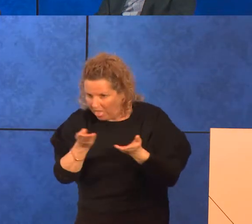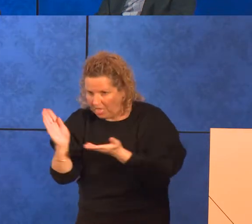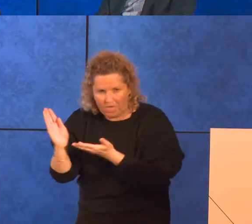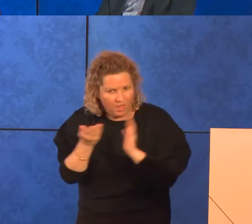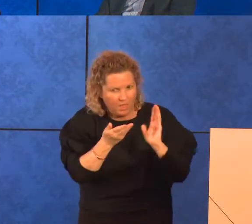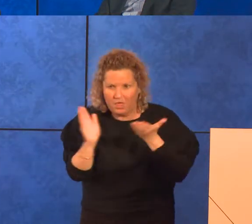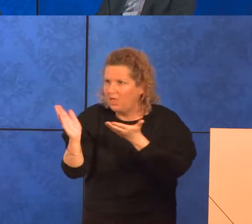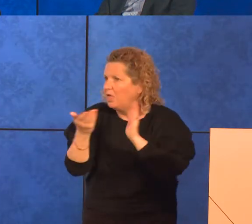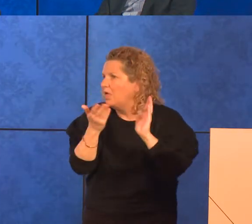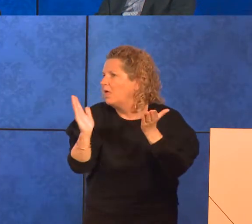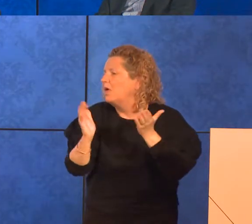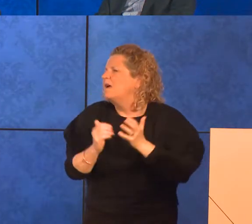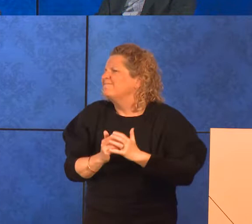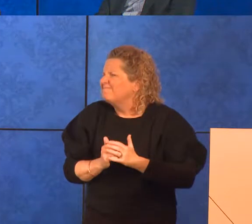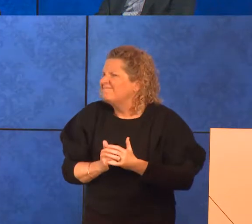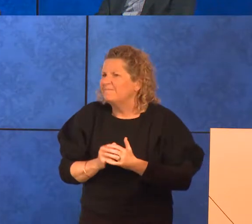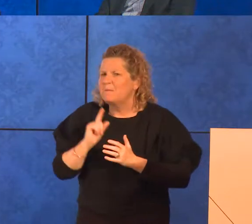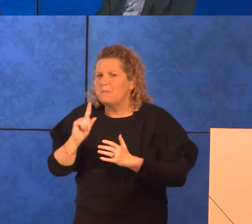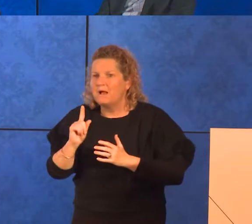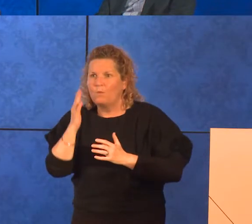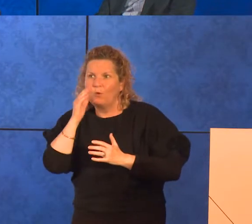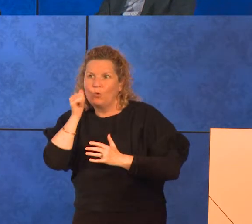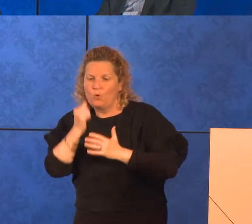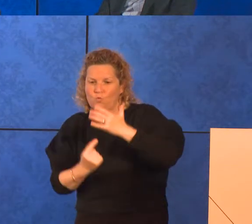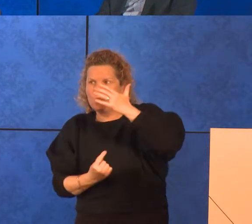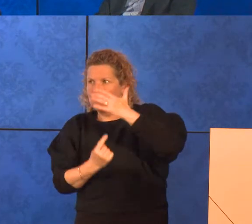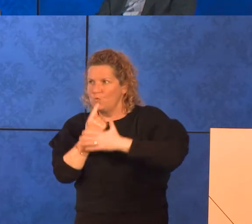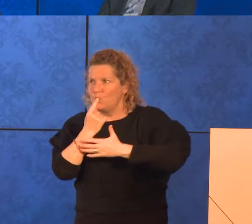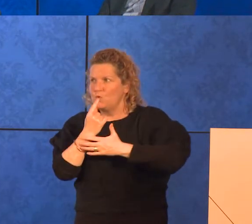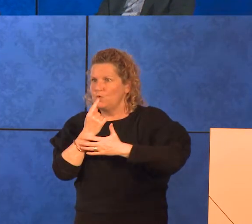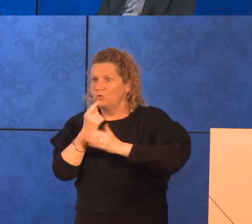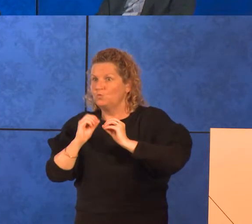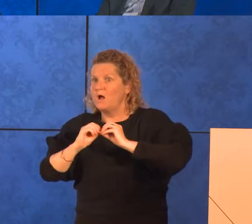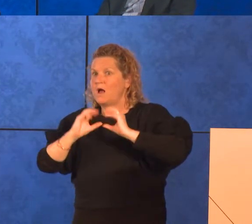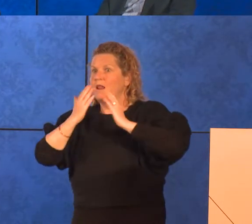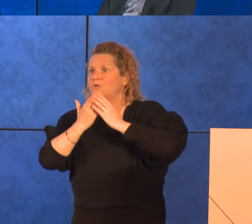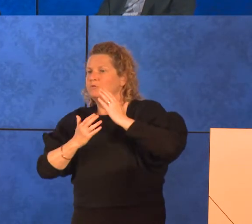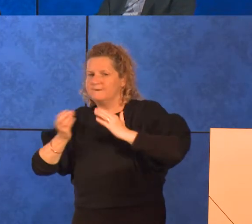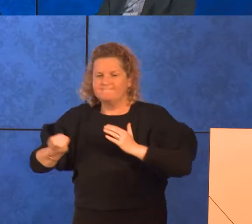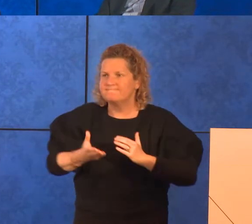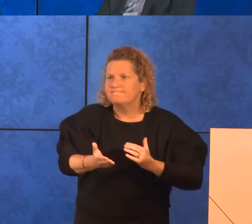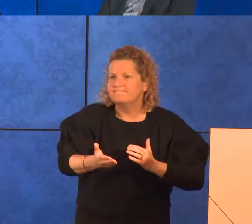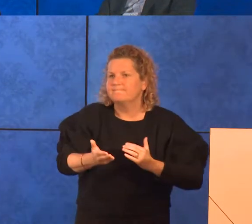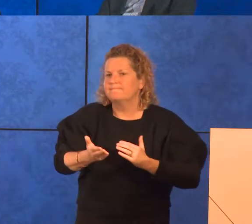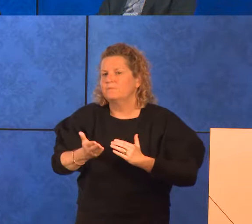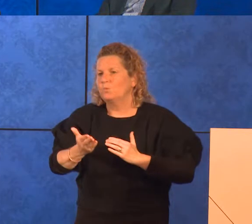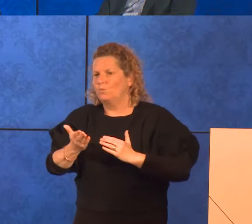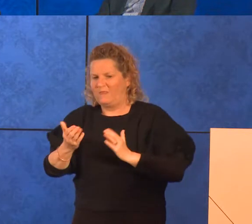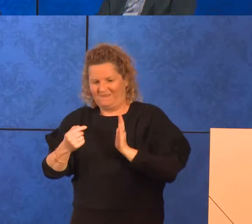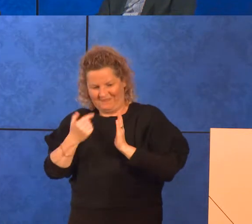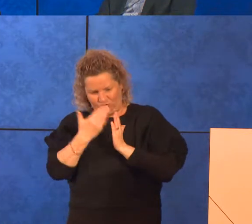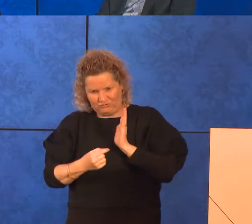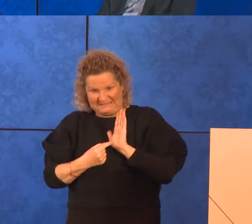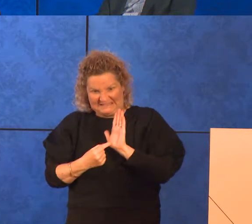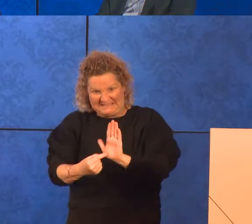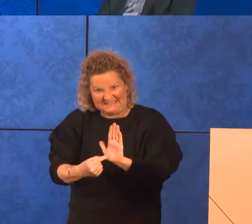right intention, but it's about when we know there's an opportunity to get something highlighted, to have a story told. It's